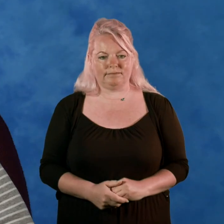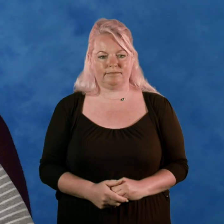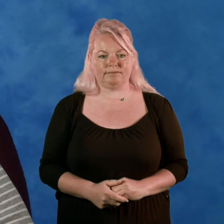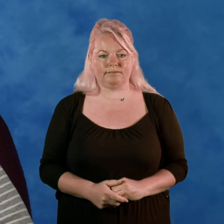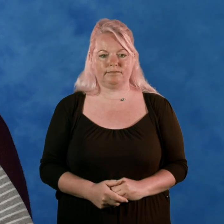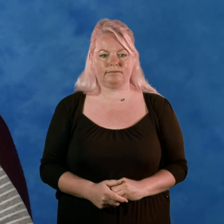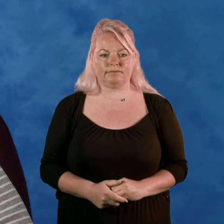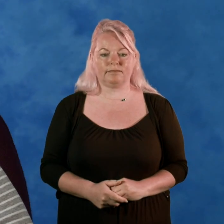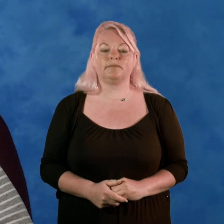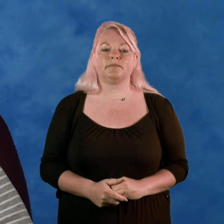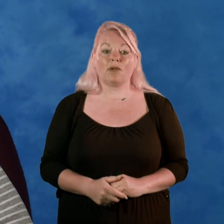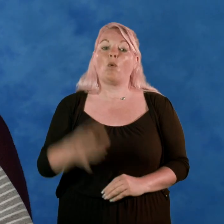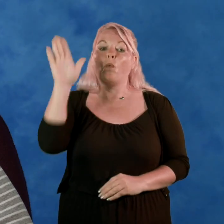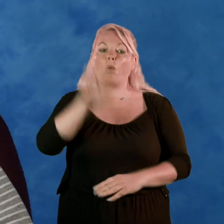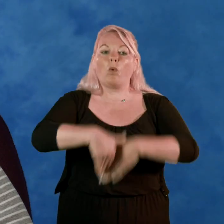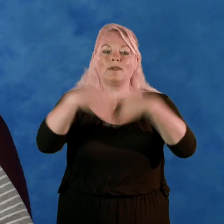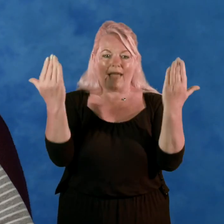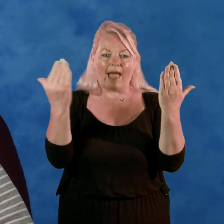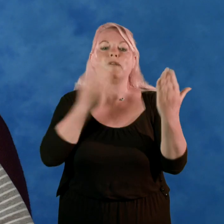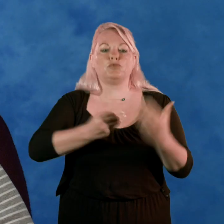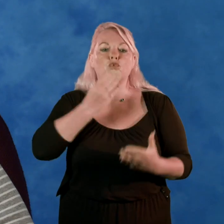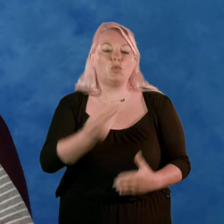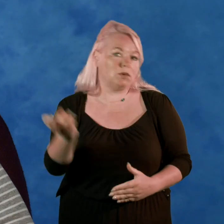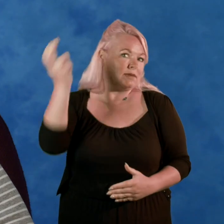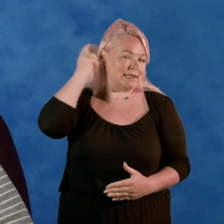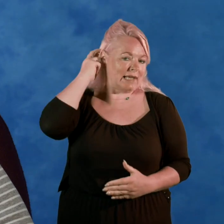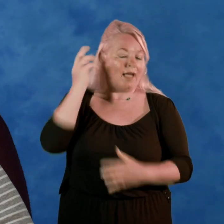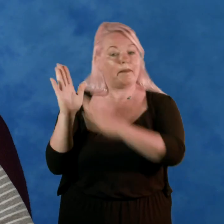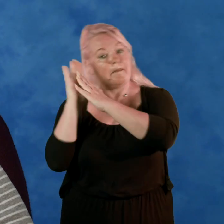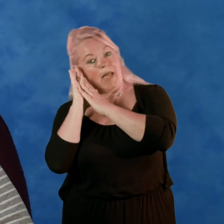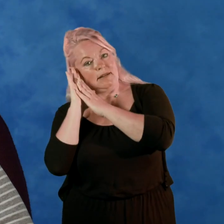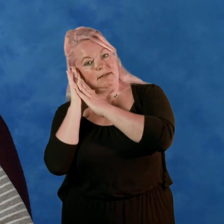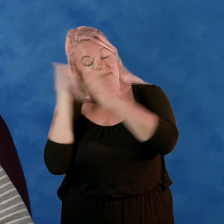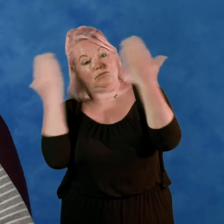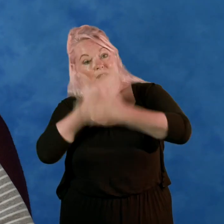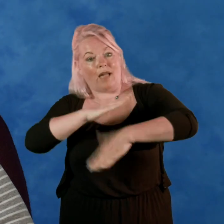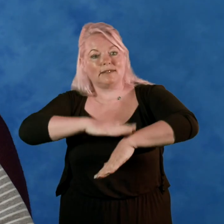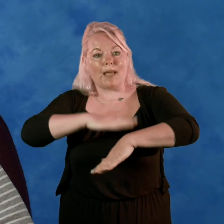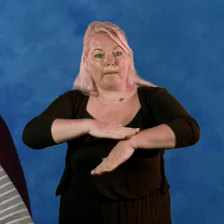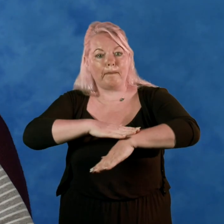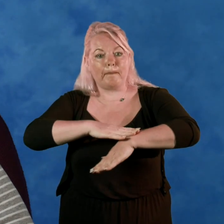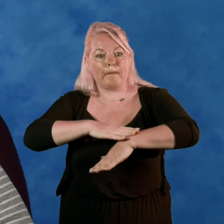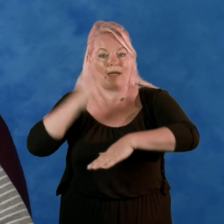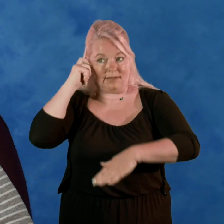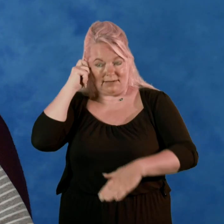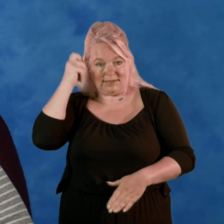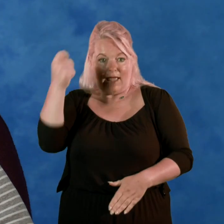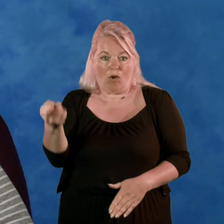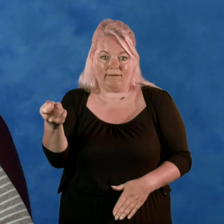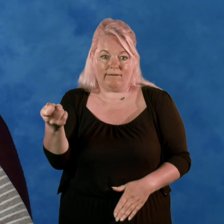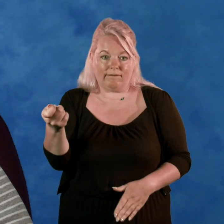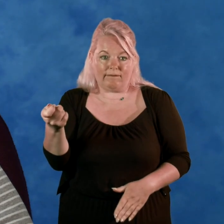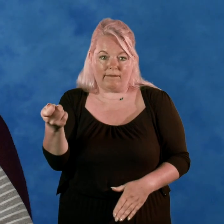wear the processor right through the day until I go to bed at night. The processor comes off